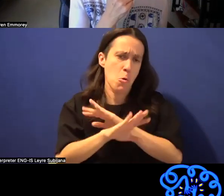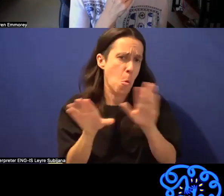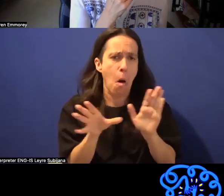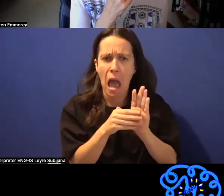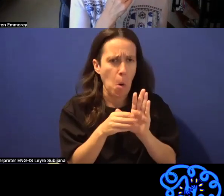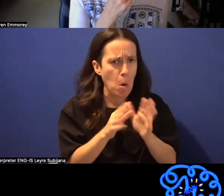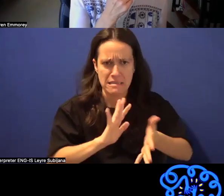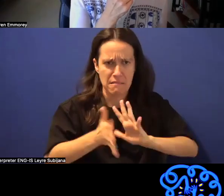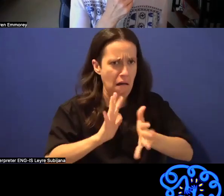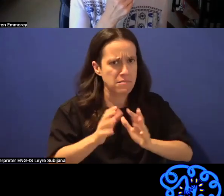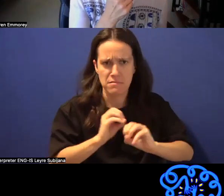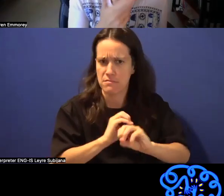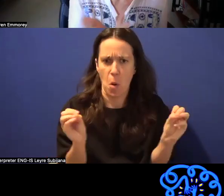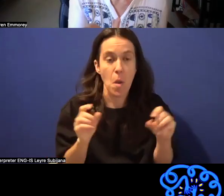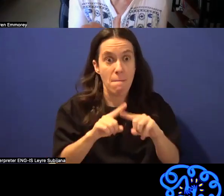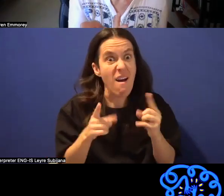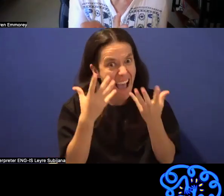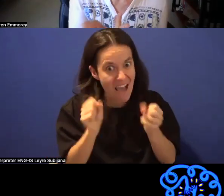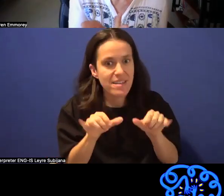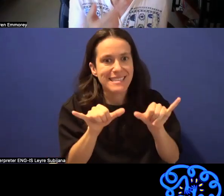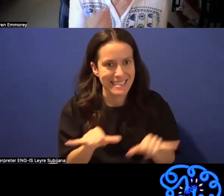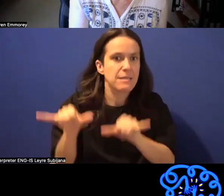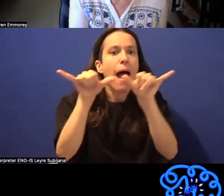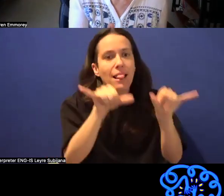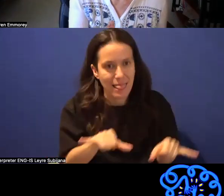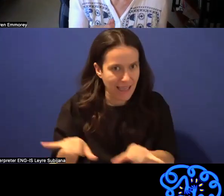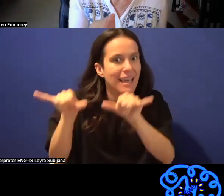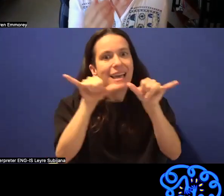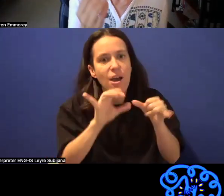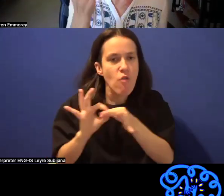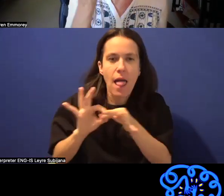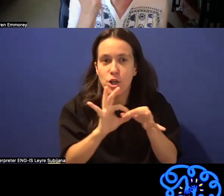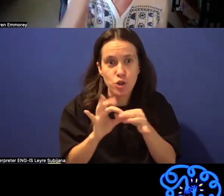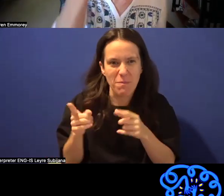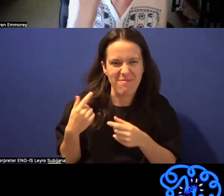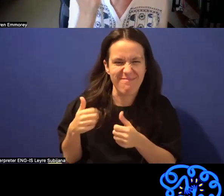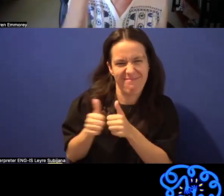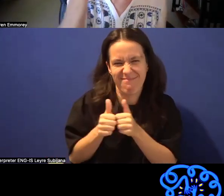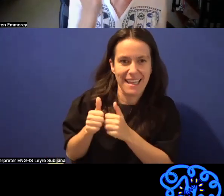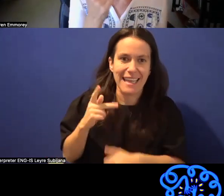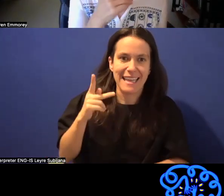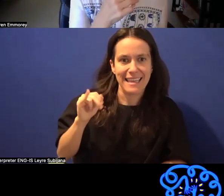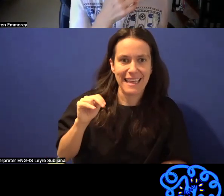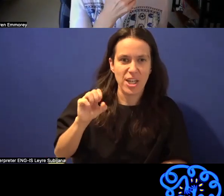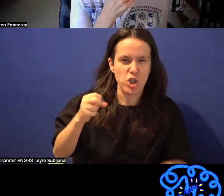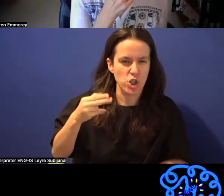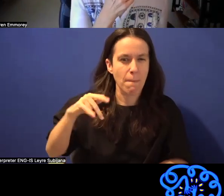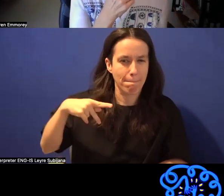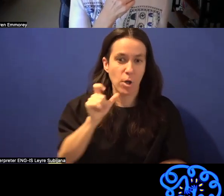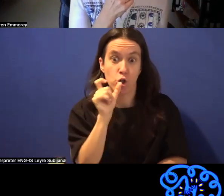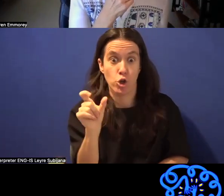signs, but you have this systematic relationship between kinship terms and locations on the head in